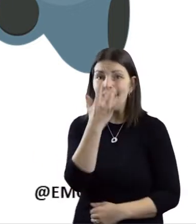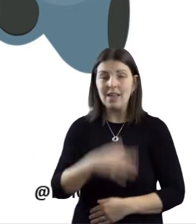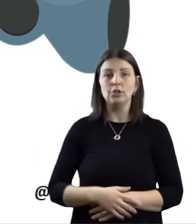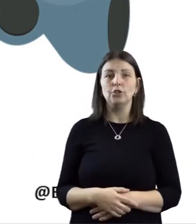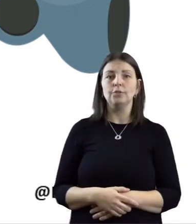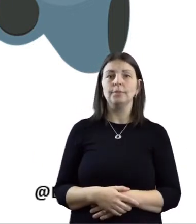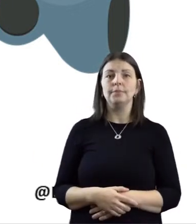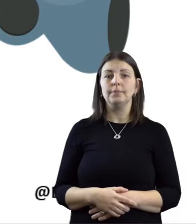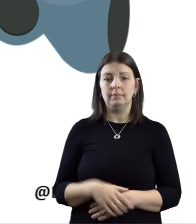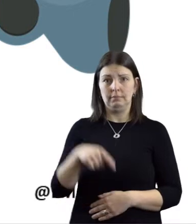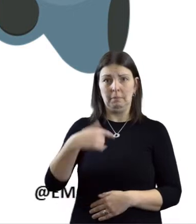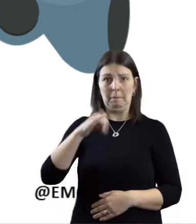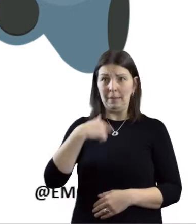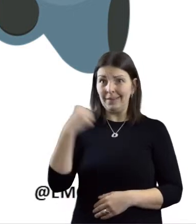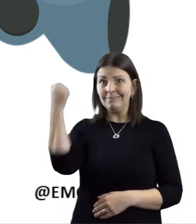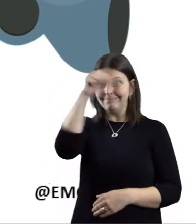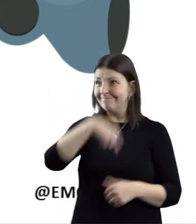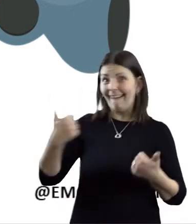www.thinkyouknow.co.uk and